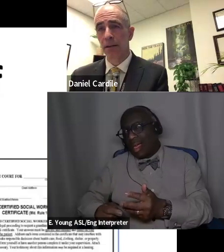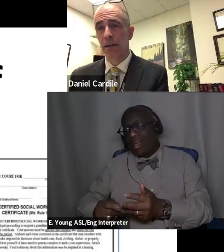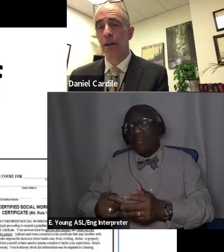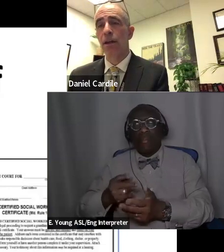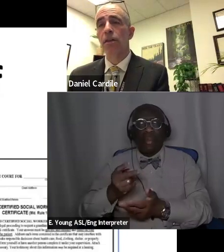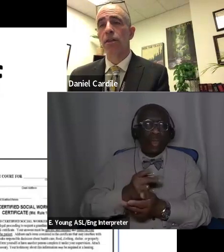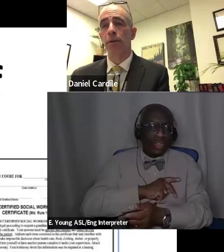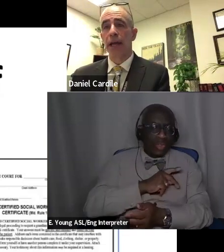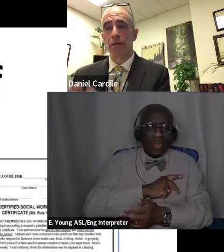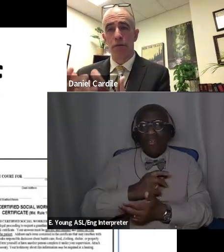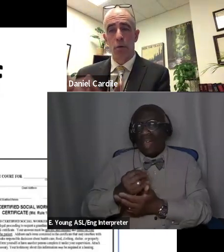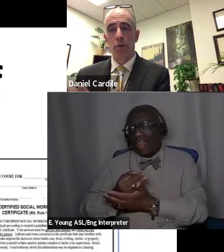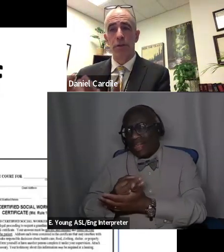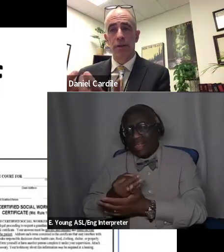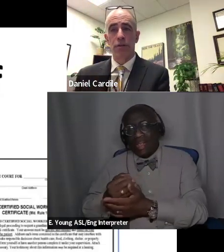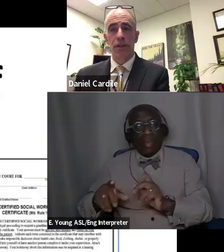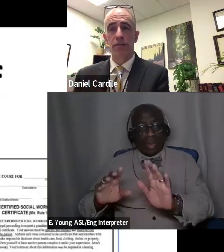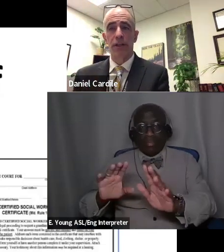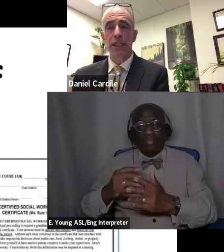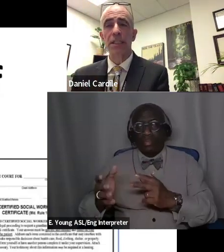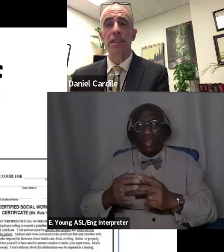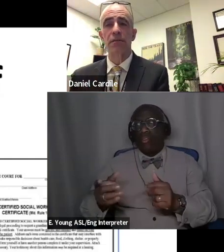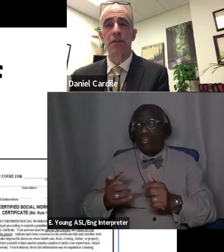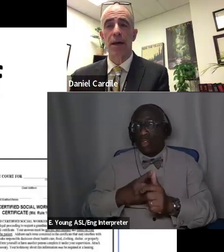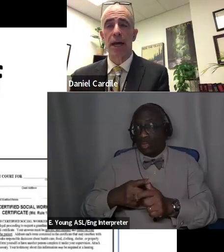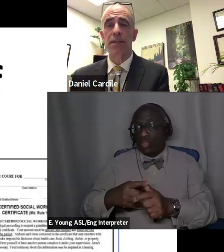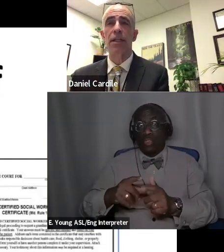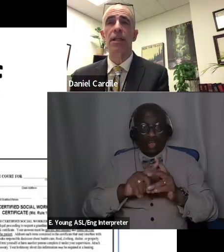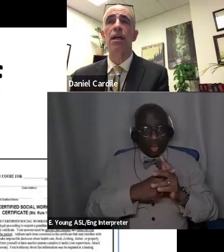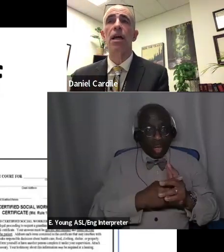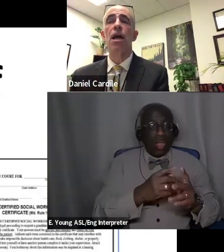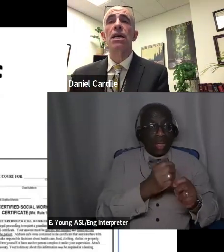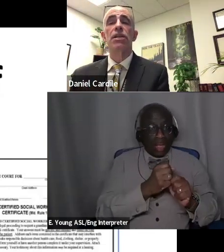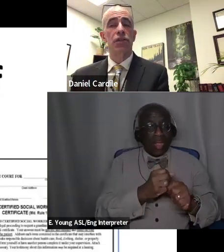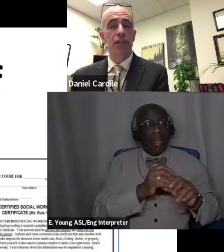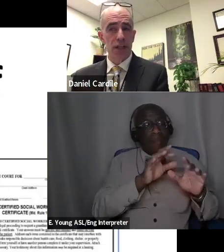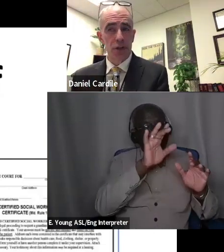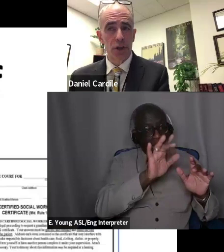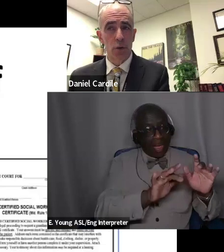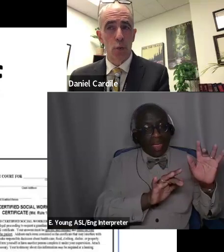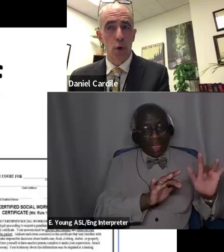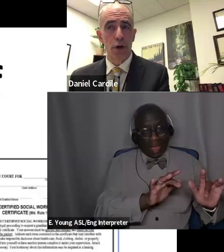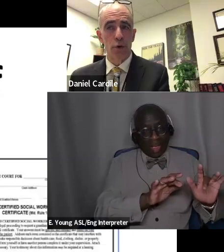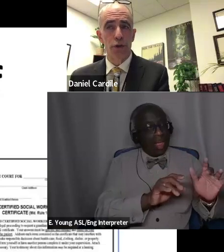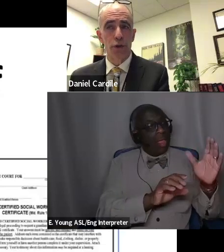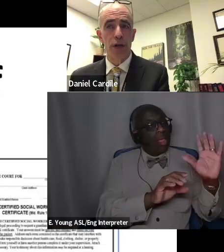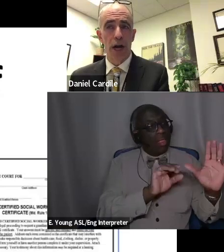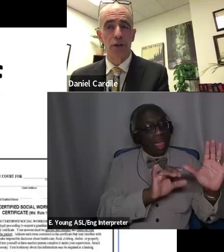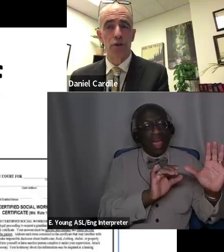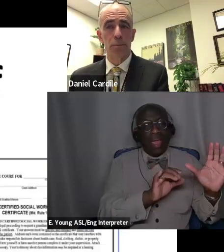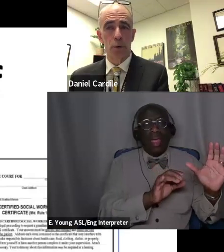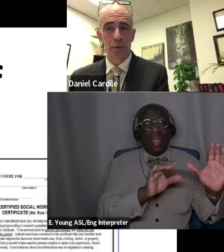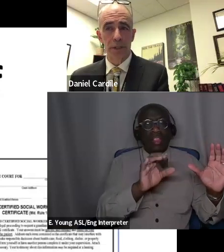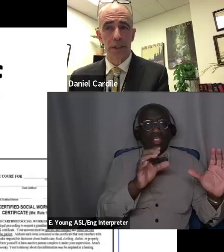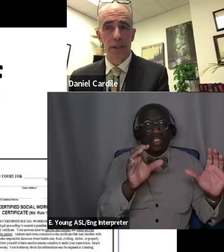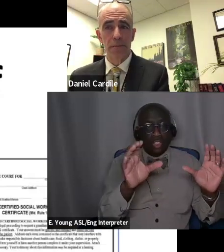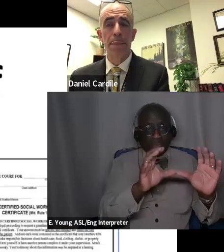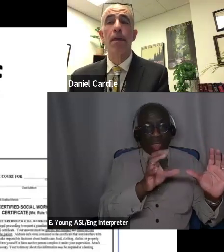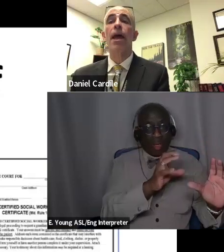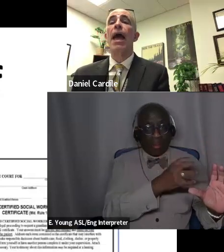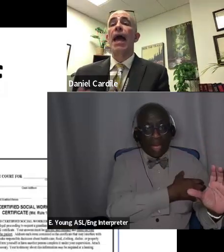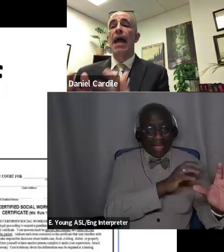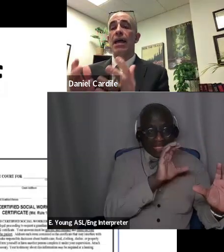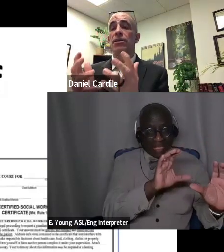obtain the blank forms of certificates of capacity, schedule 1 or 2 doctor's